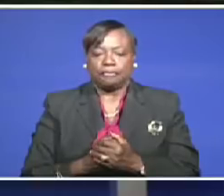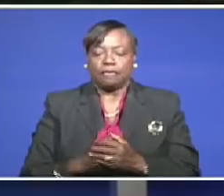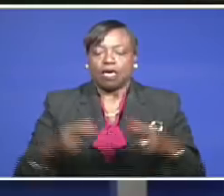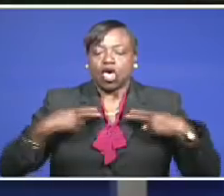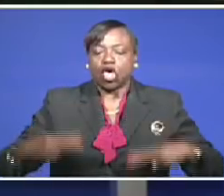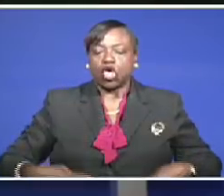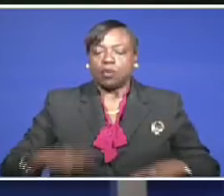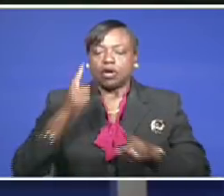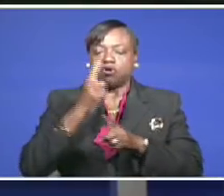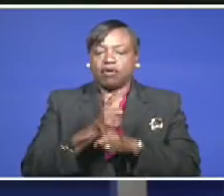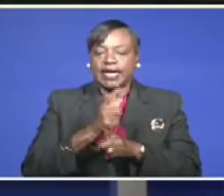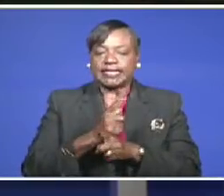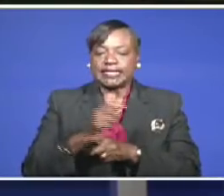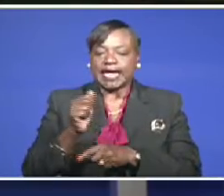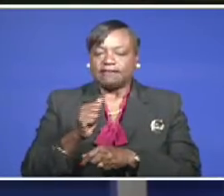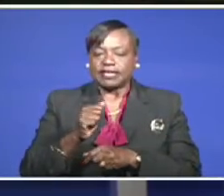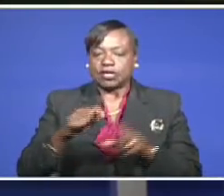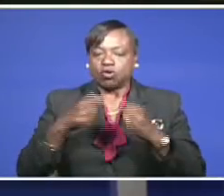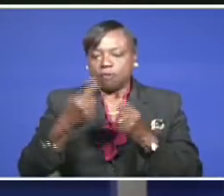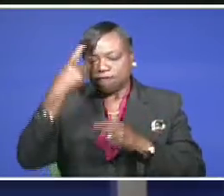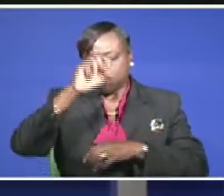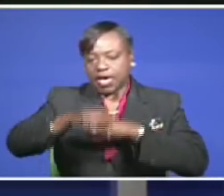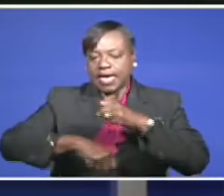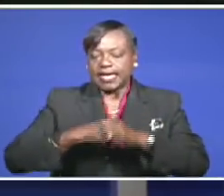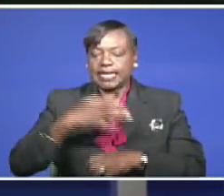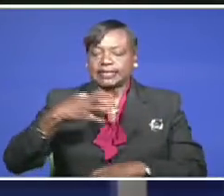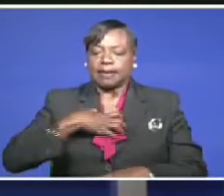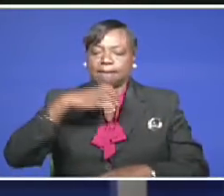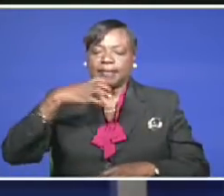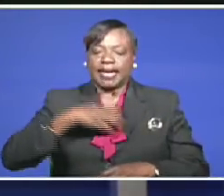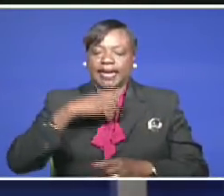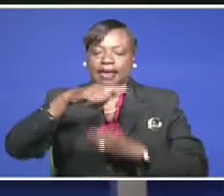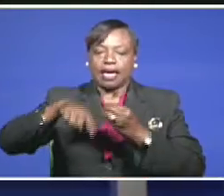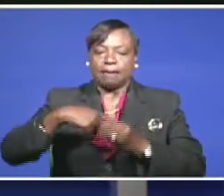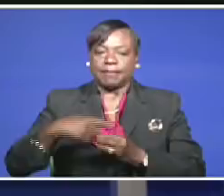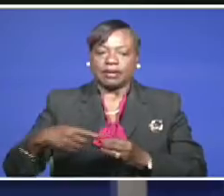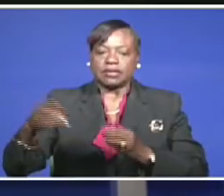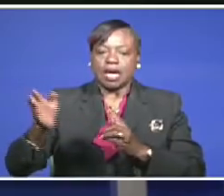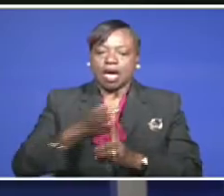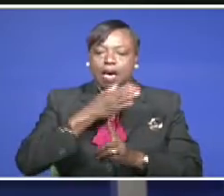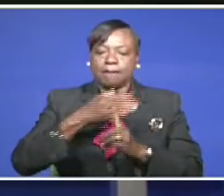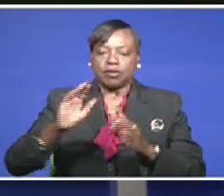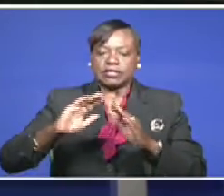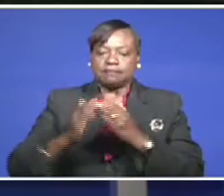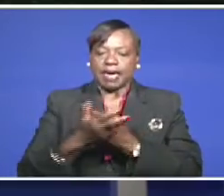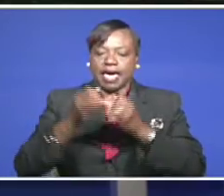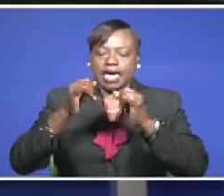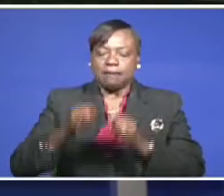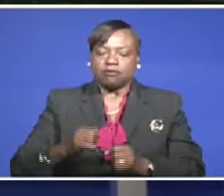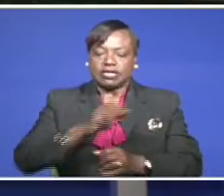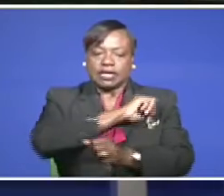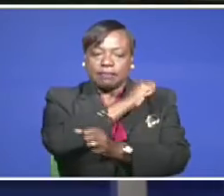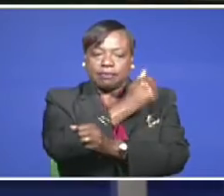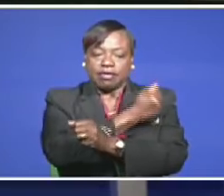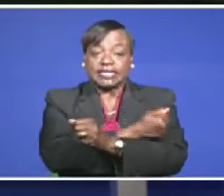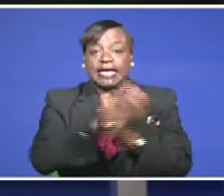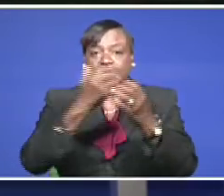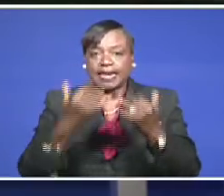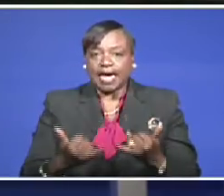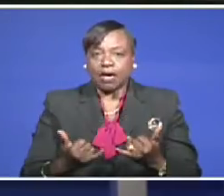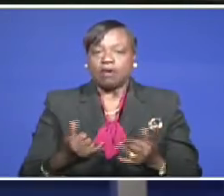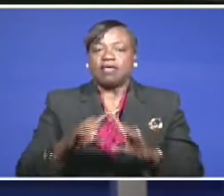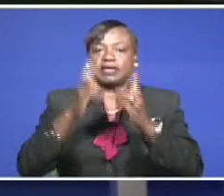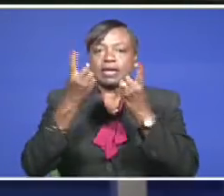rights advocates and groups for years have complained about alleged abuses by immigration authorities. Now the department has utilized the gift